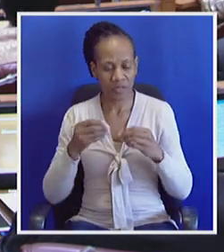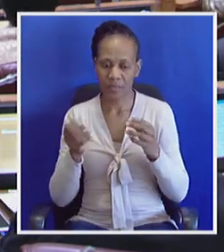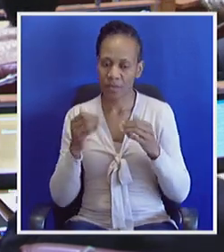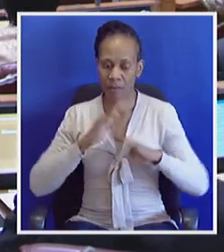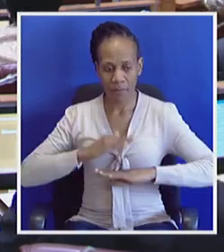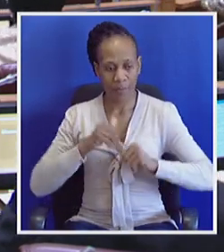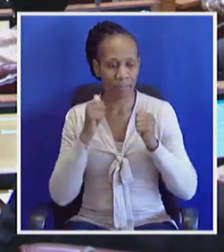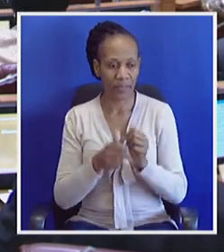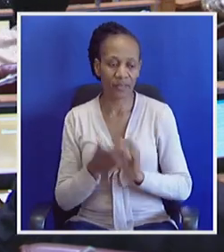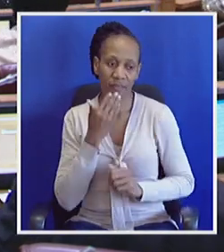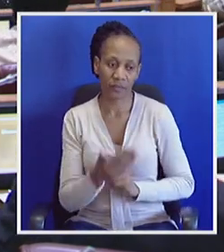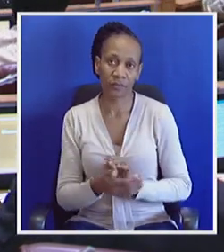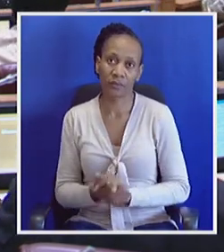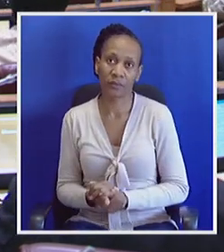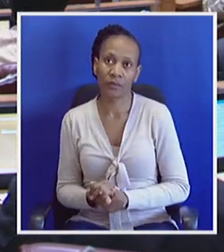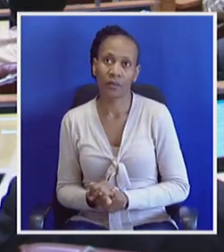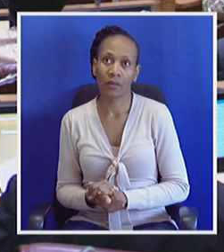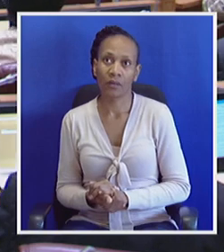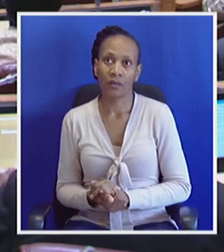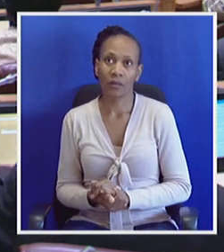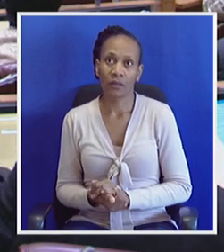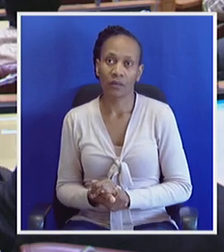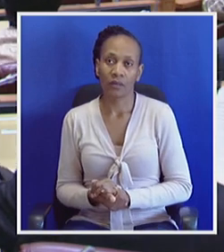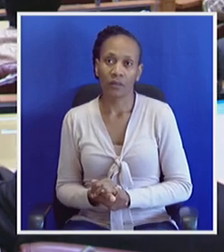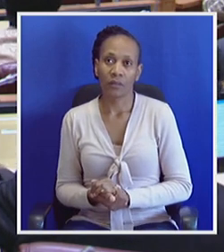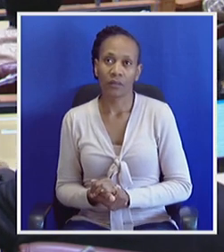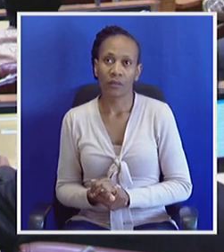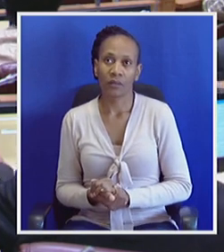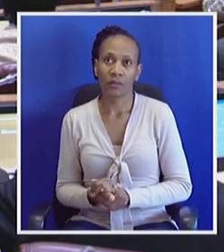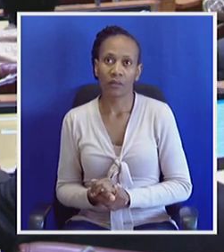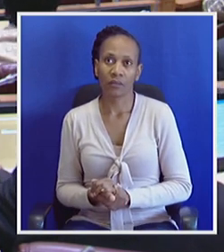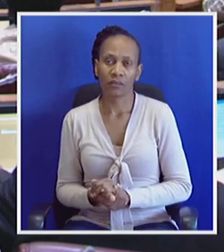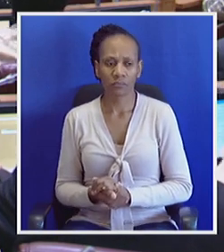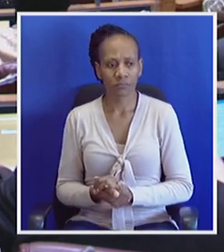Deputy President. I thought Ute